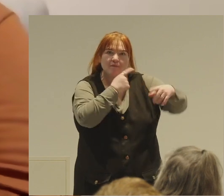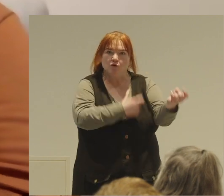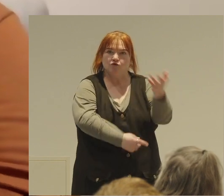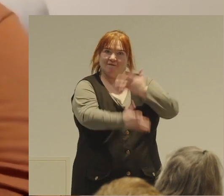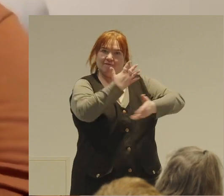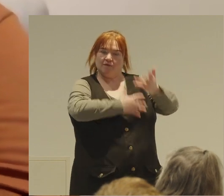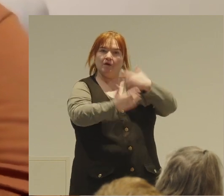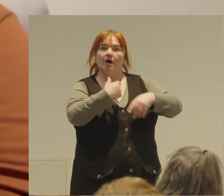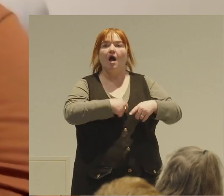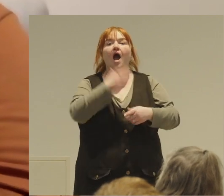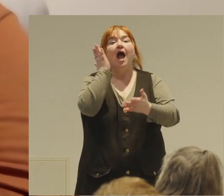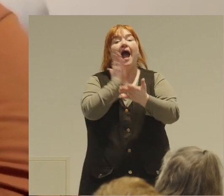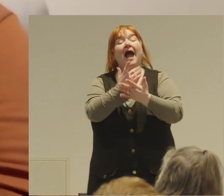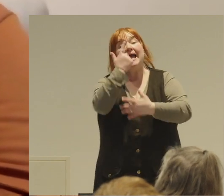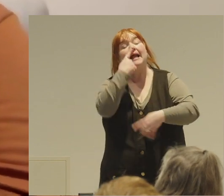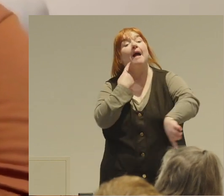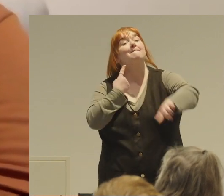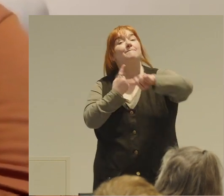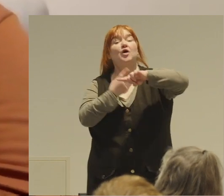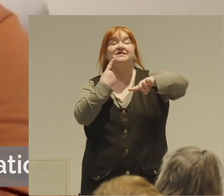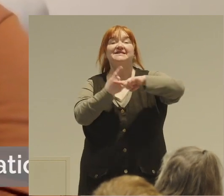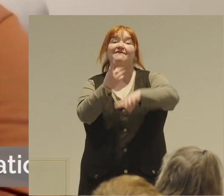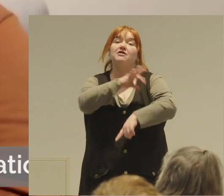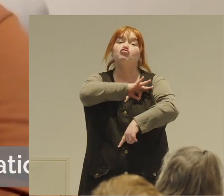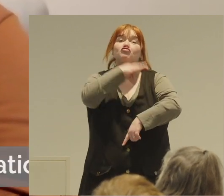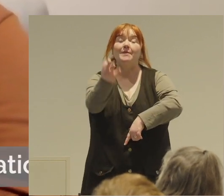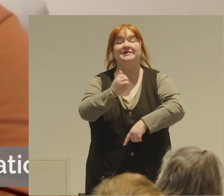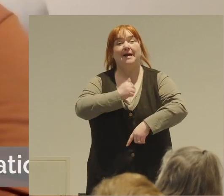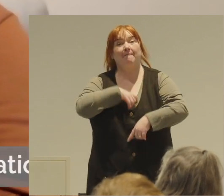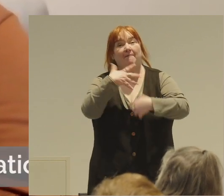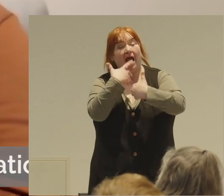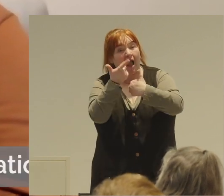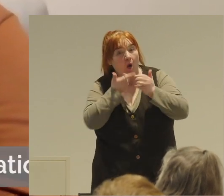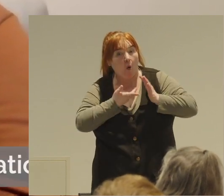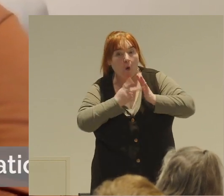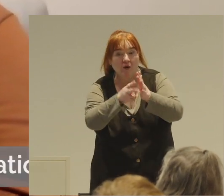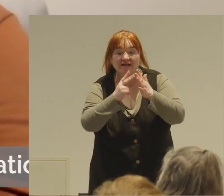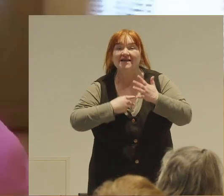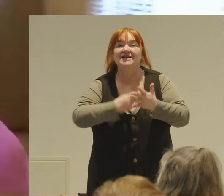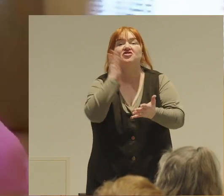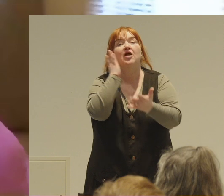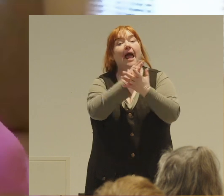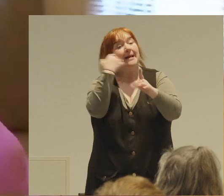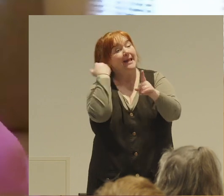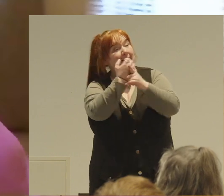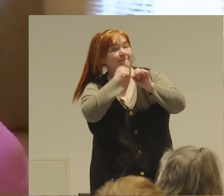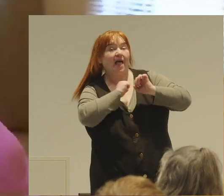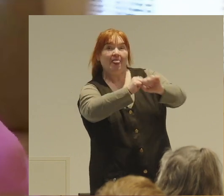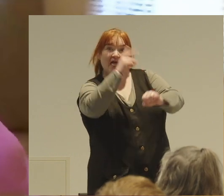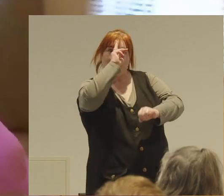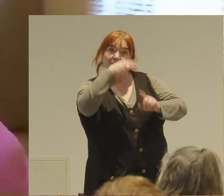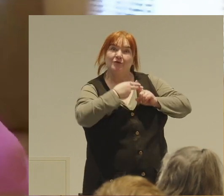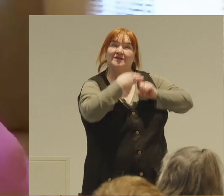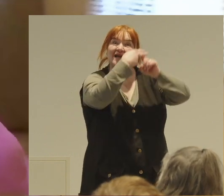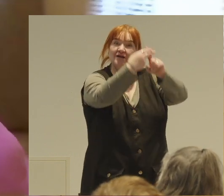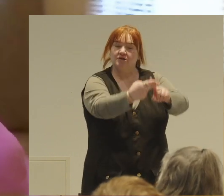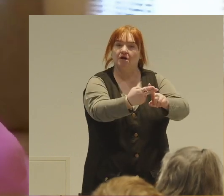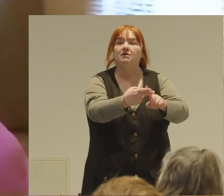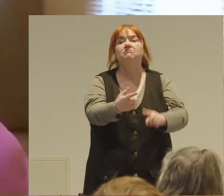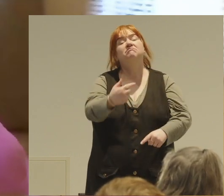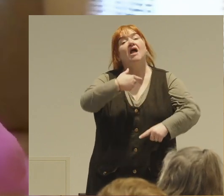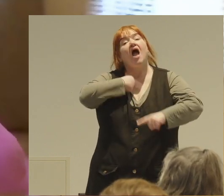positively represent my organisation and have an impact on their reputation. I bring a level